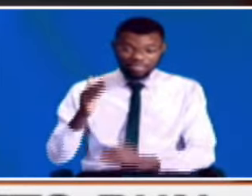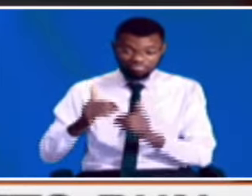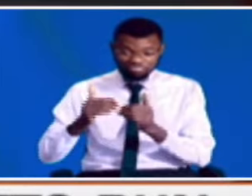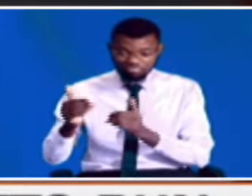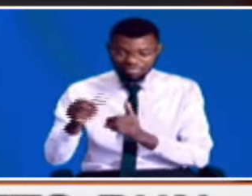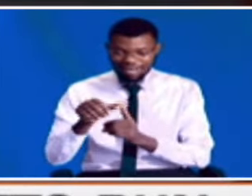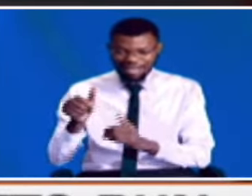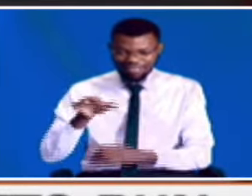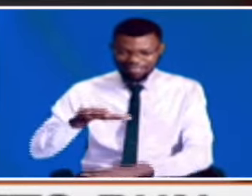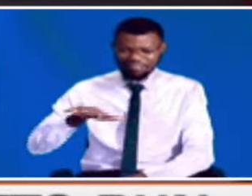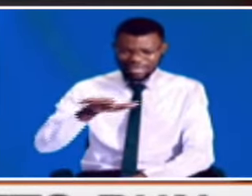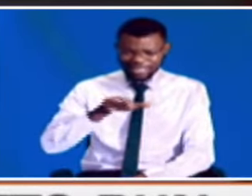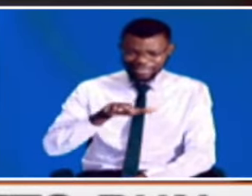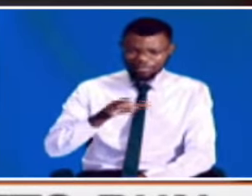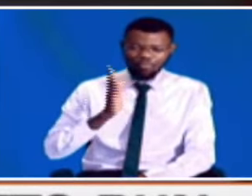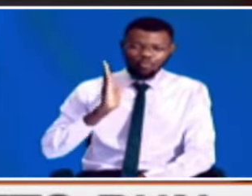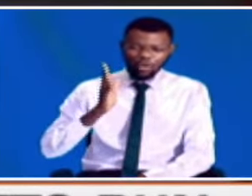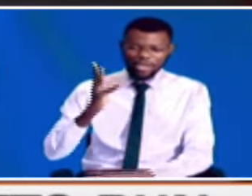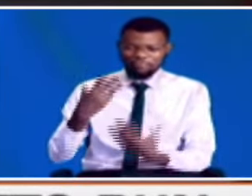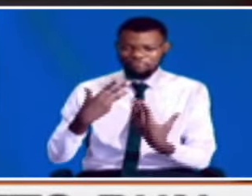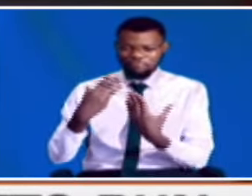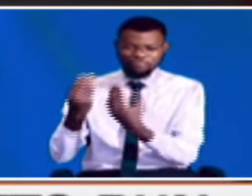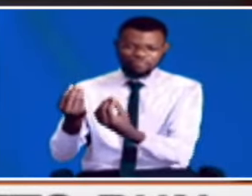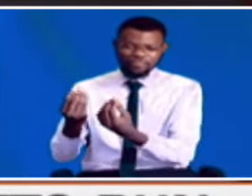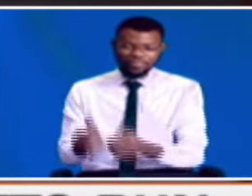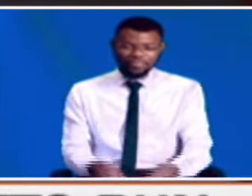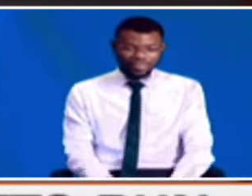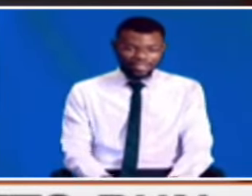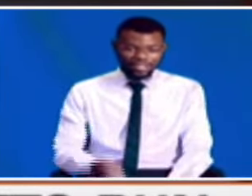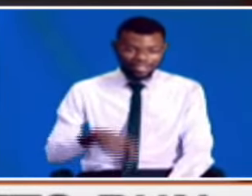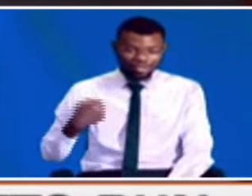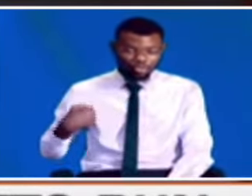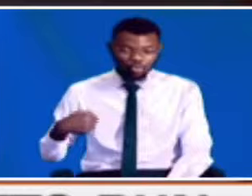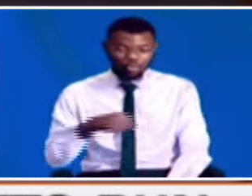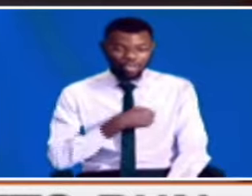other places, and we want also to make sure that we are